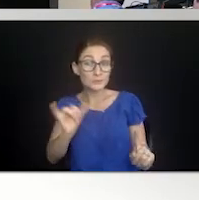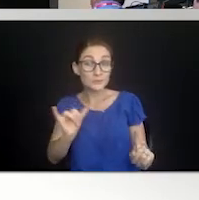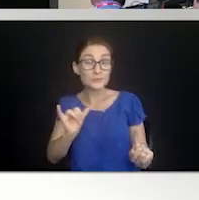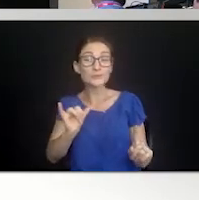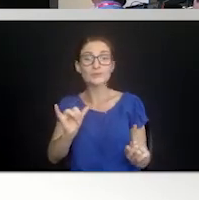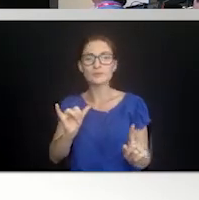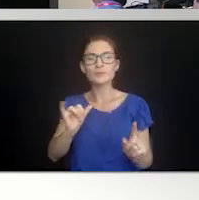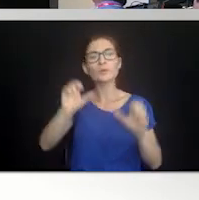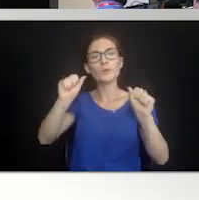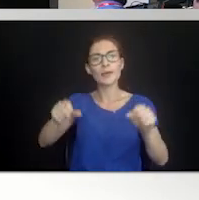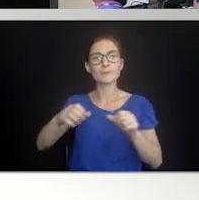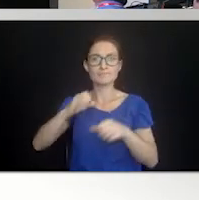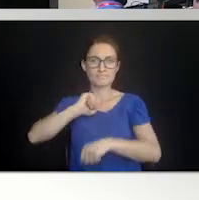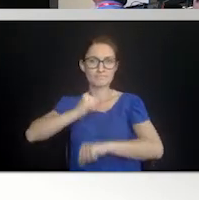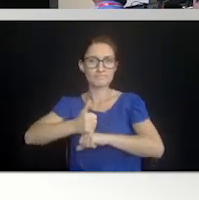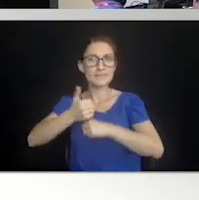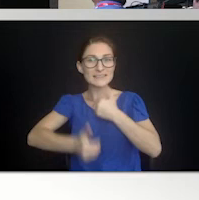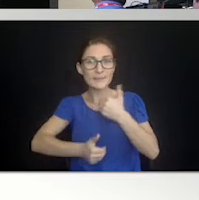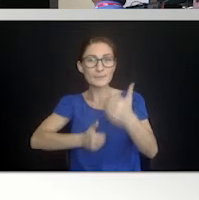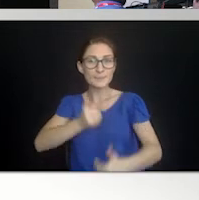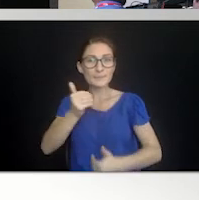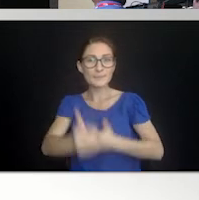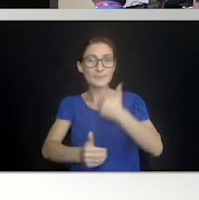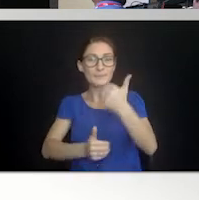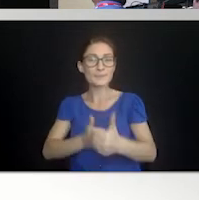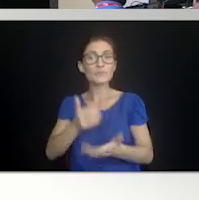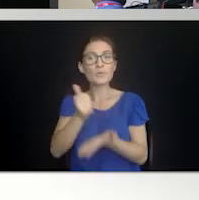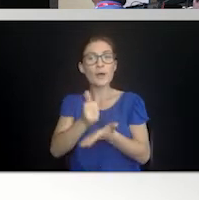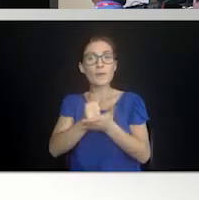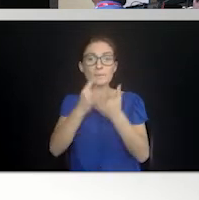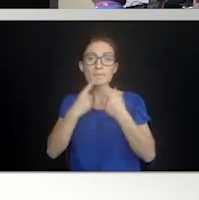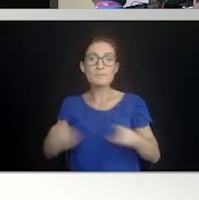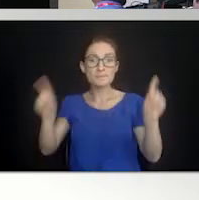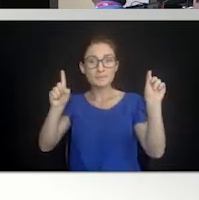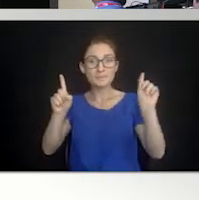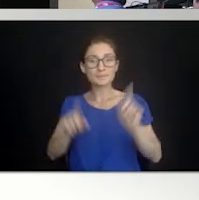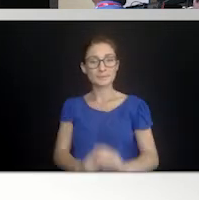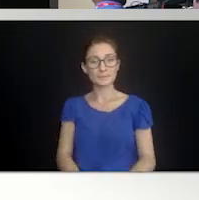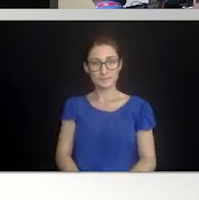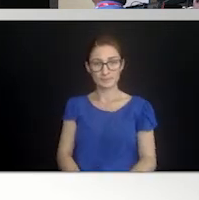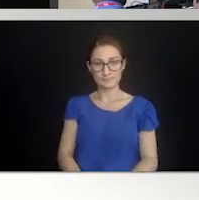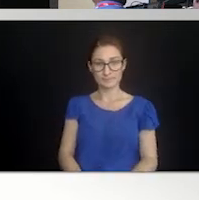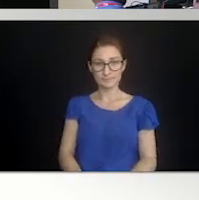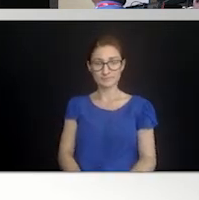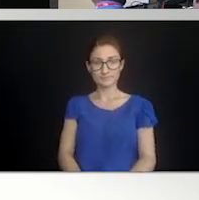and share them with you so they can actually build the steps to help you get to where you need to go.